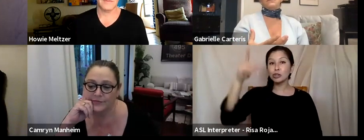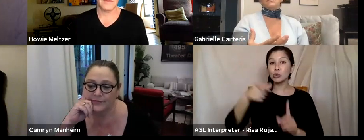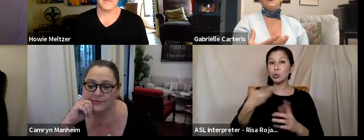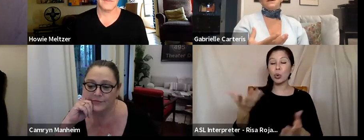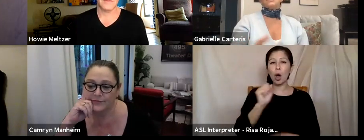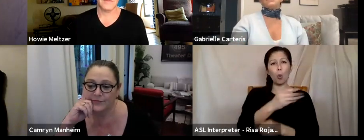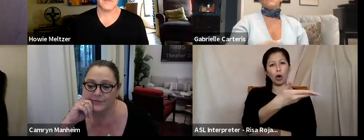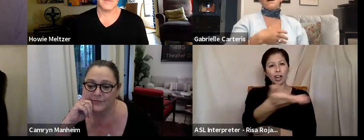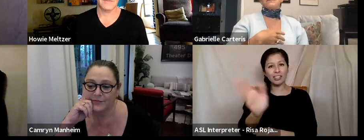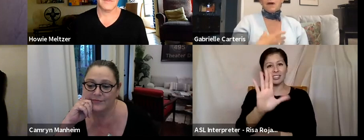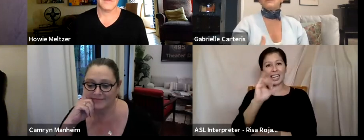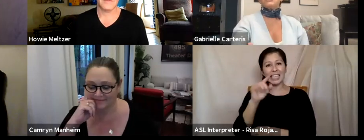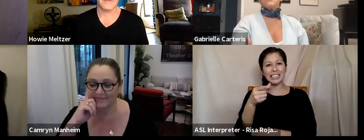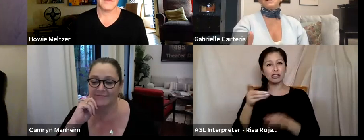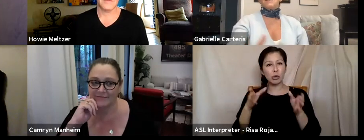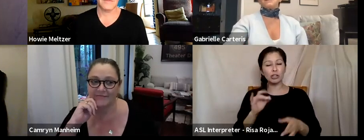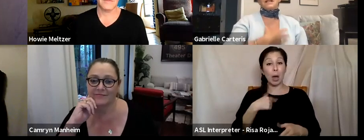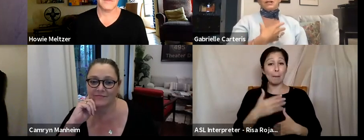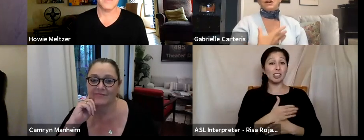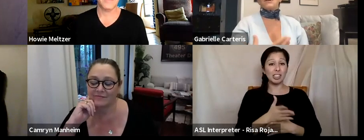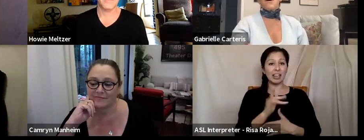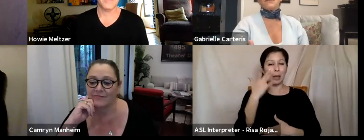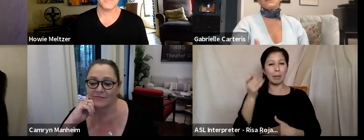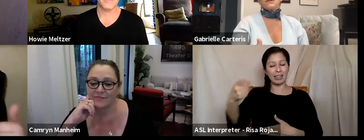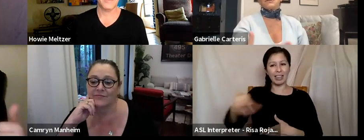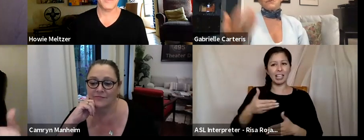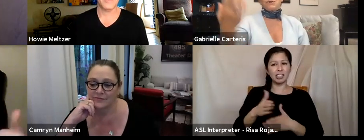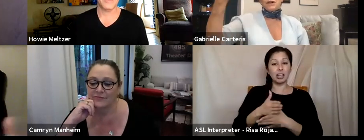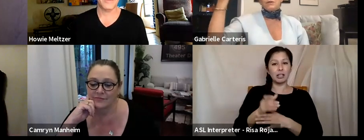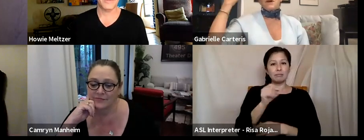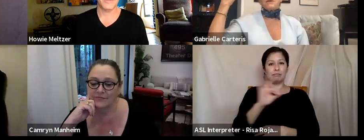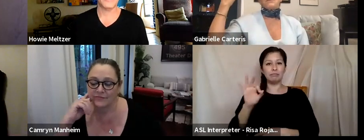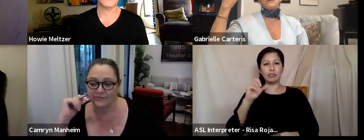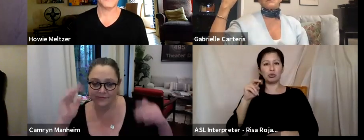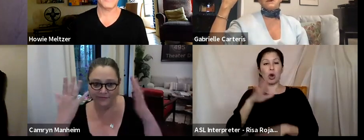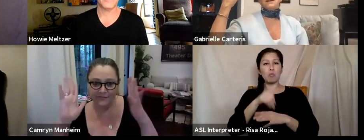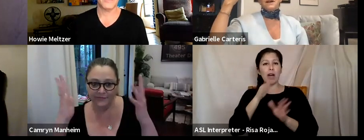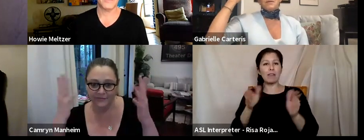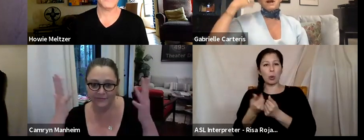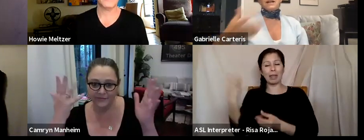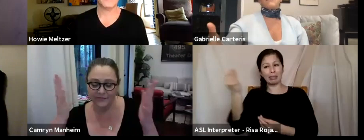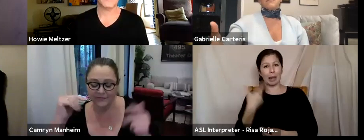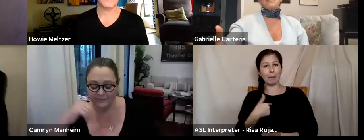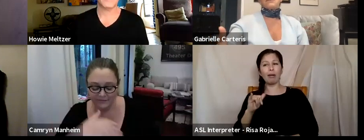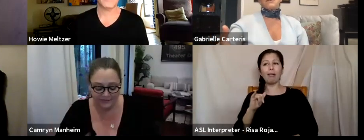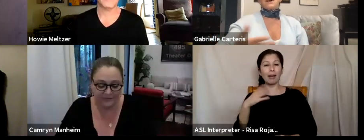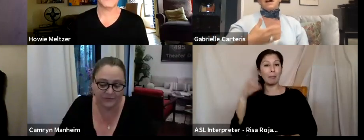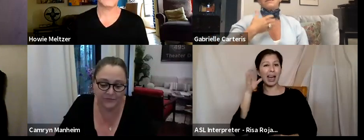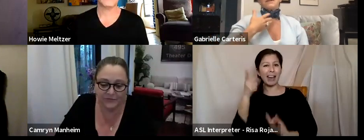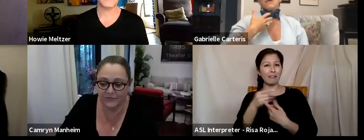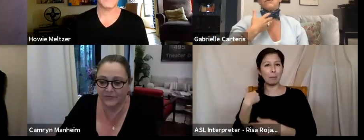that you do. So I'm sharing that because they share it off the screen or in the private rooms with me, but I hear it from members